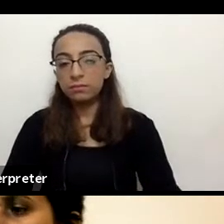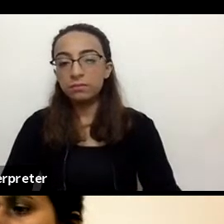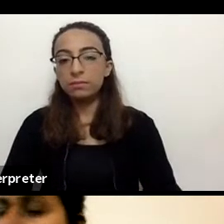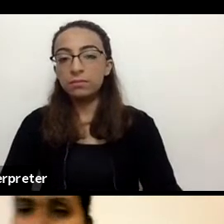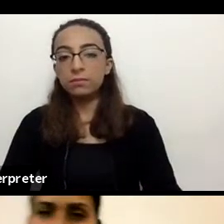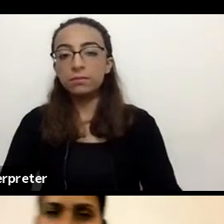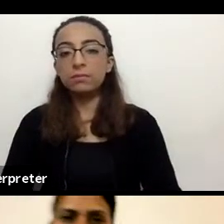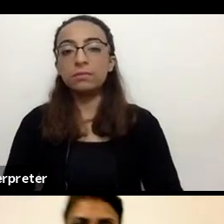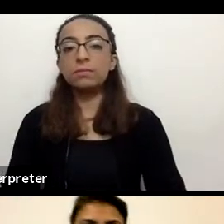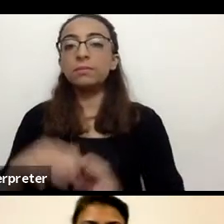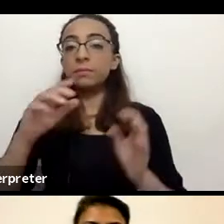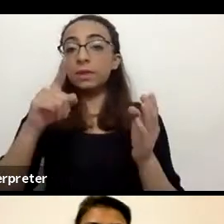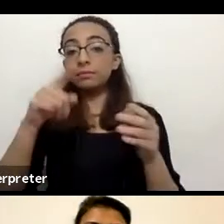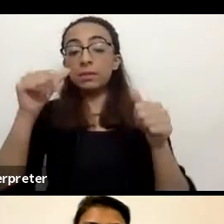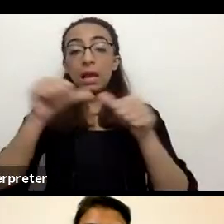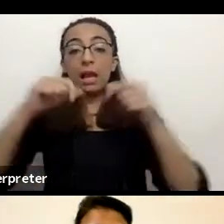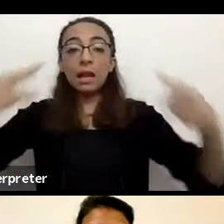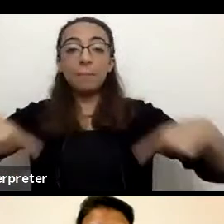Sangeeta ji, we can start.